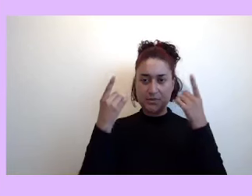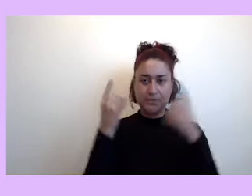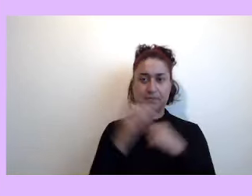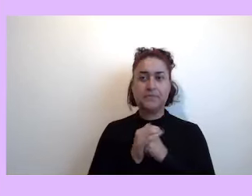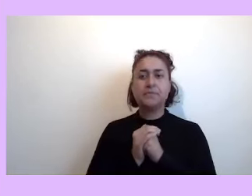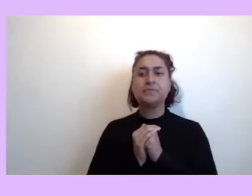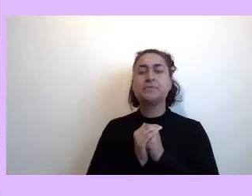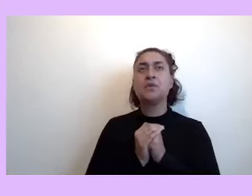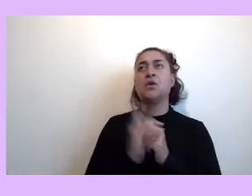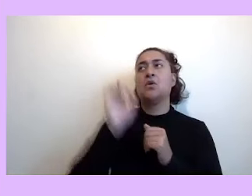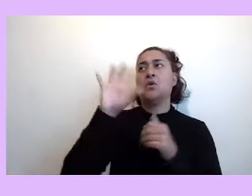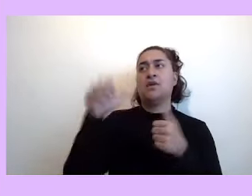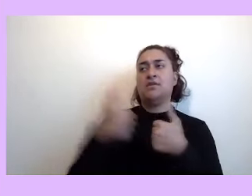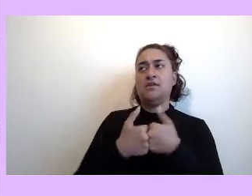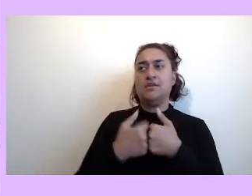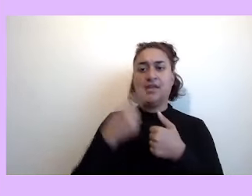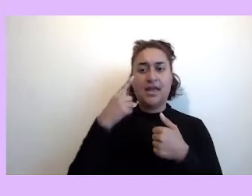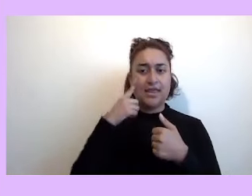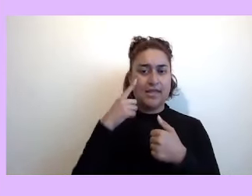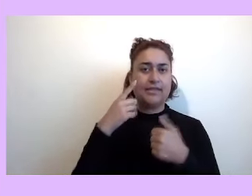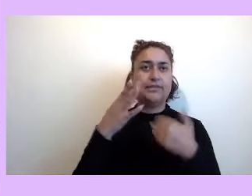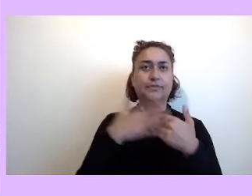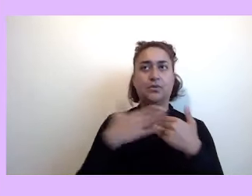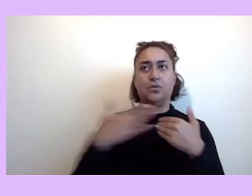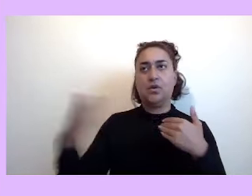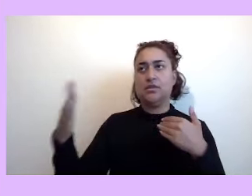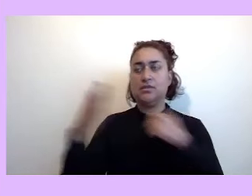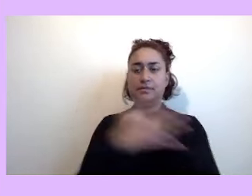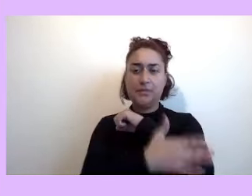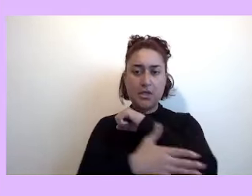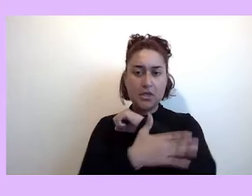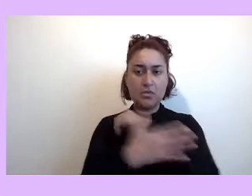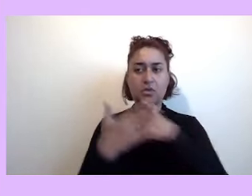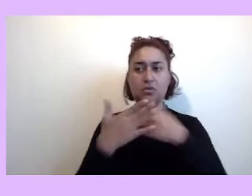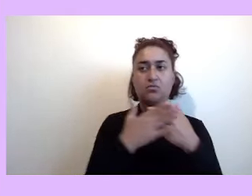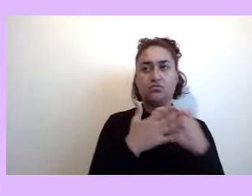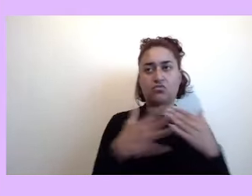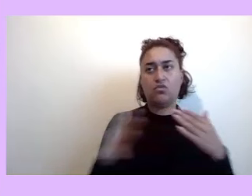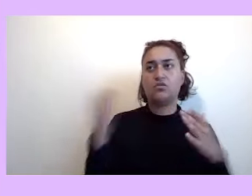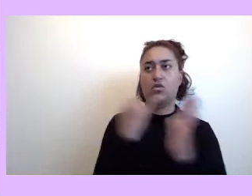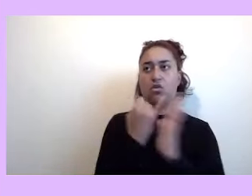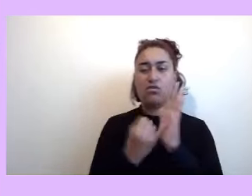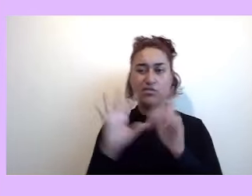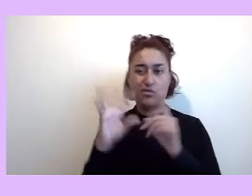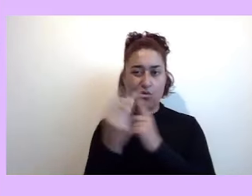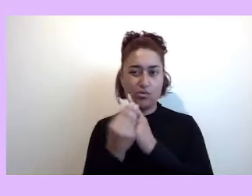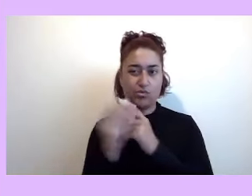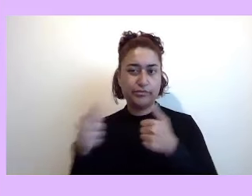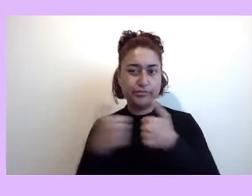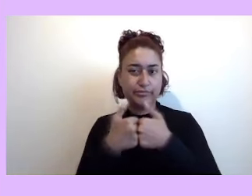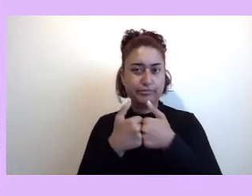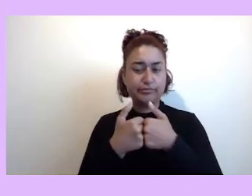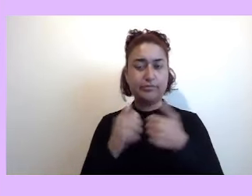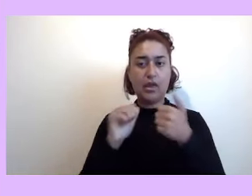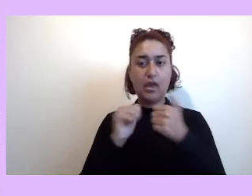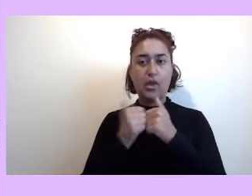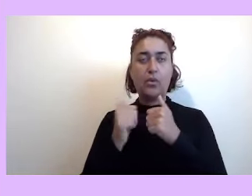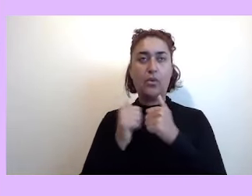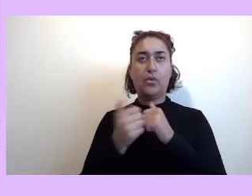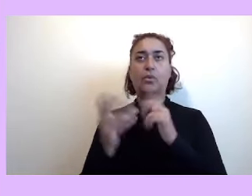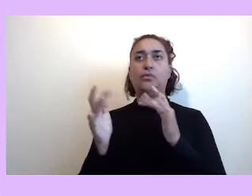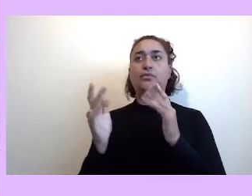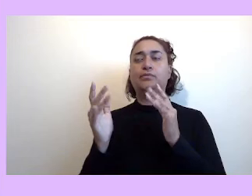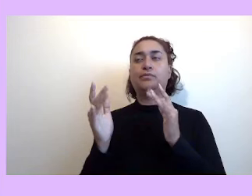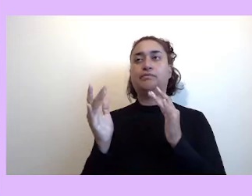one of the challenges, I think, across the country, across arts and culture, is how to cultivate